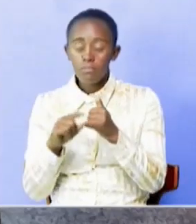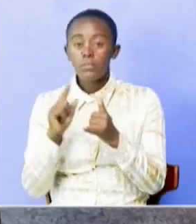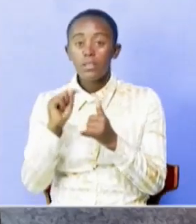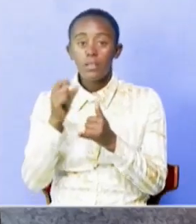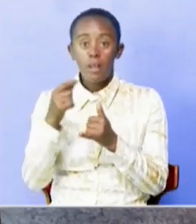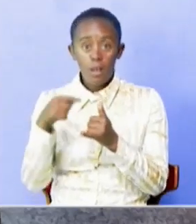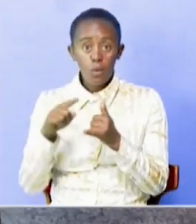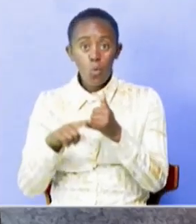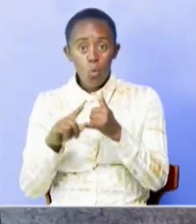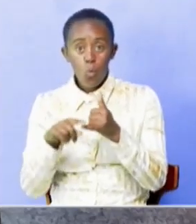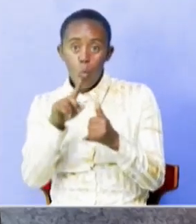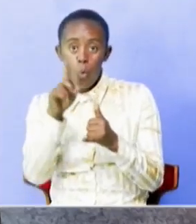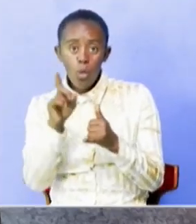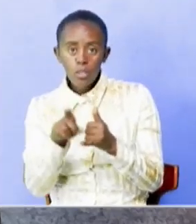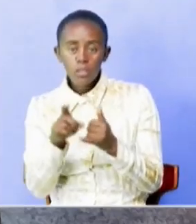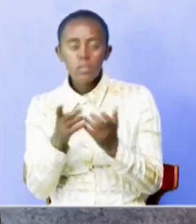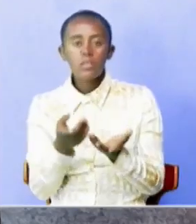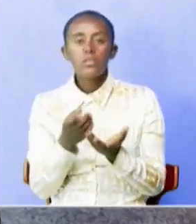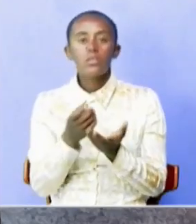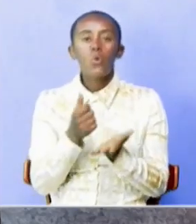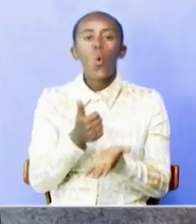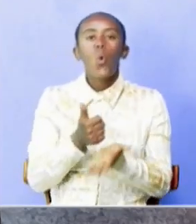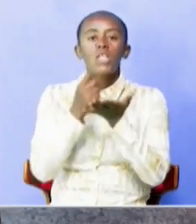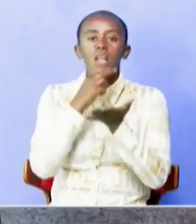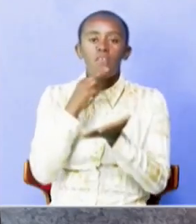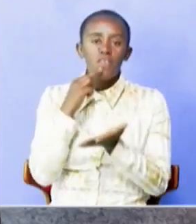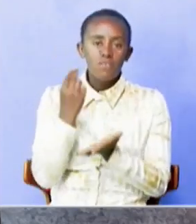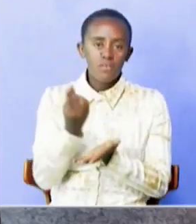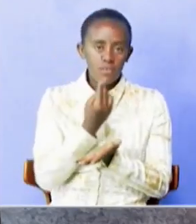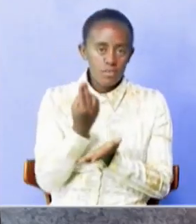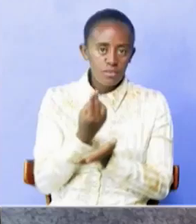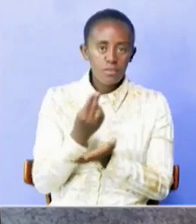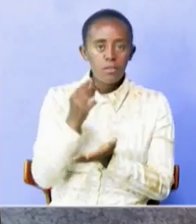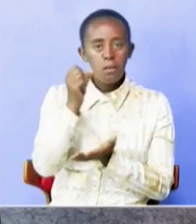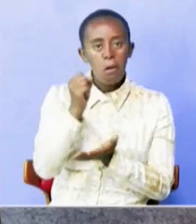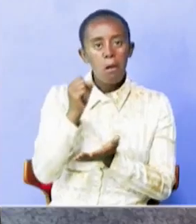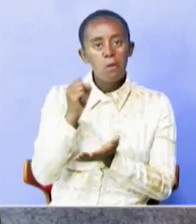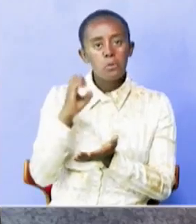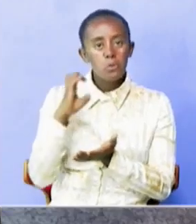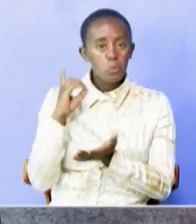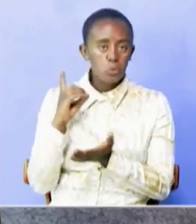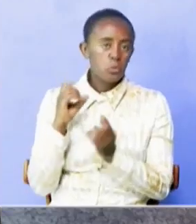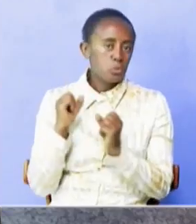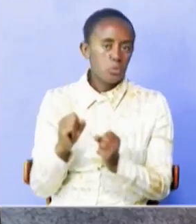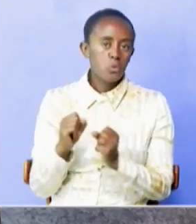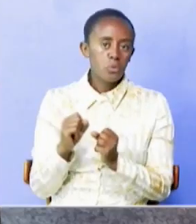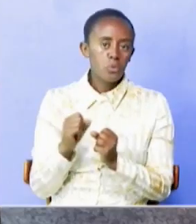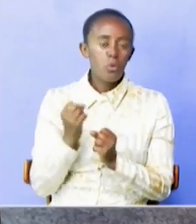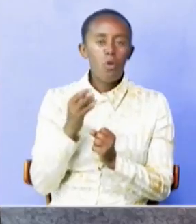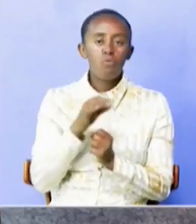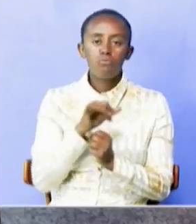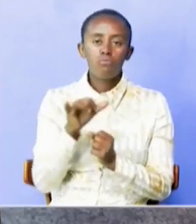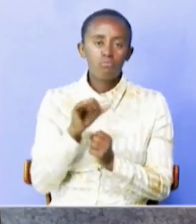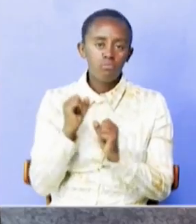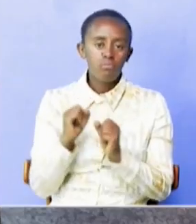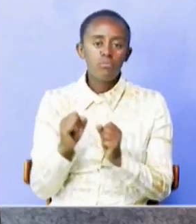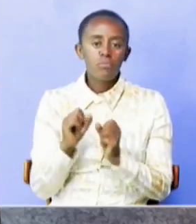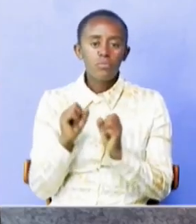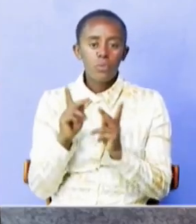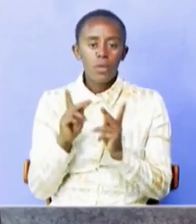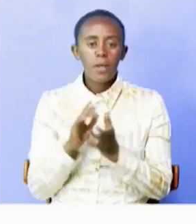tag questions, we use auxiliary verbs, right? So can and could are what? Of those sorts.